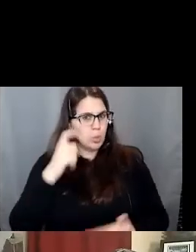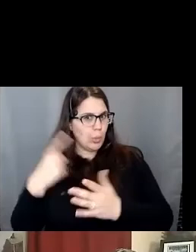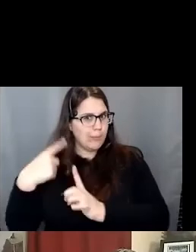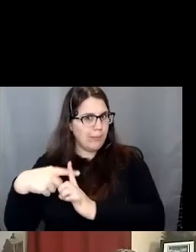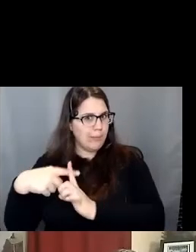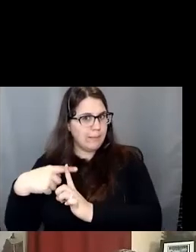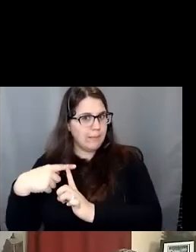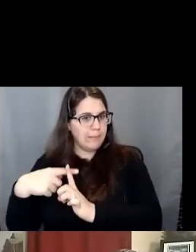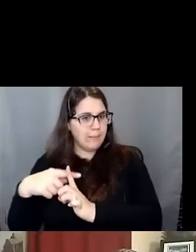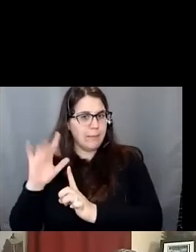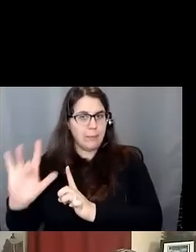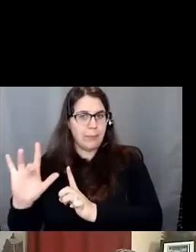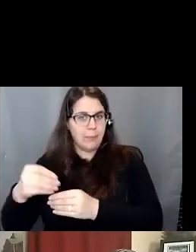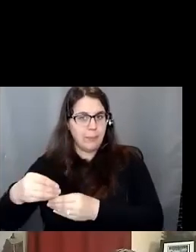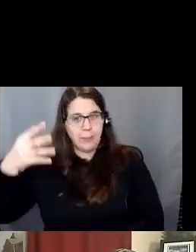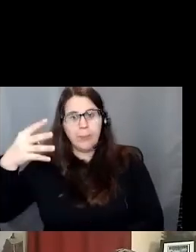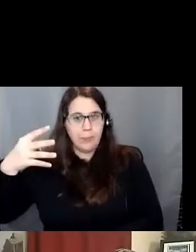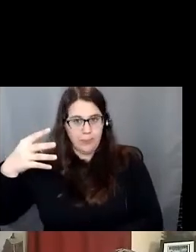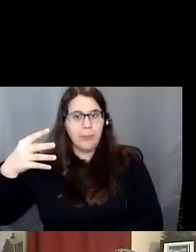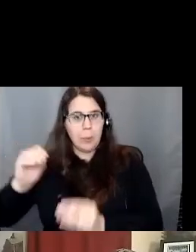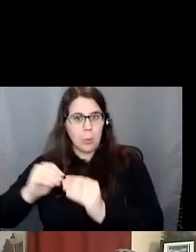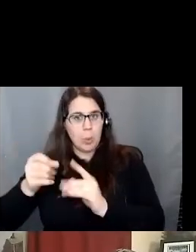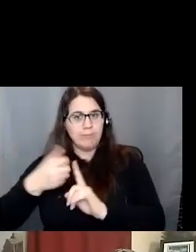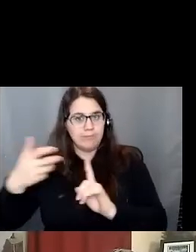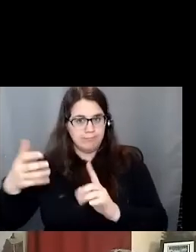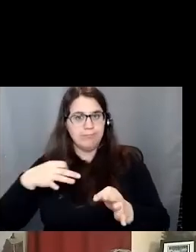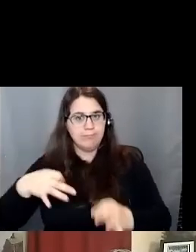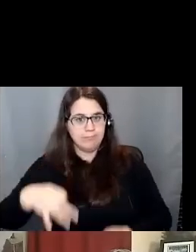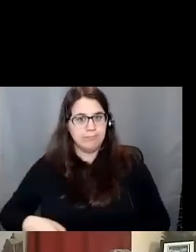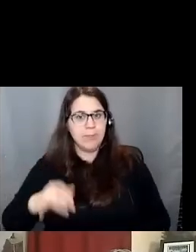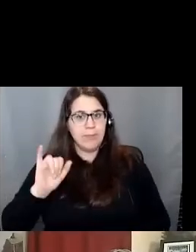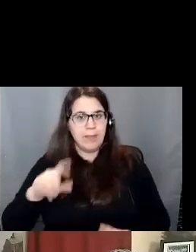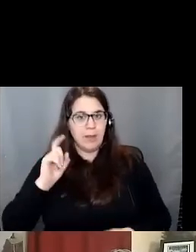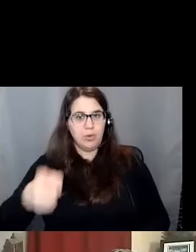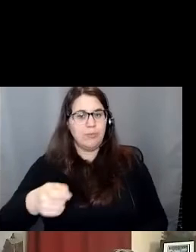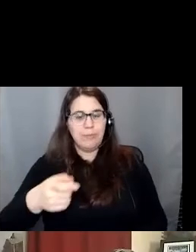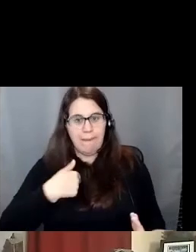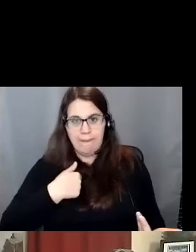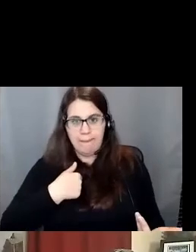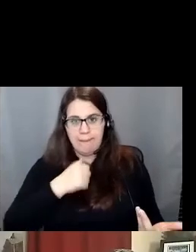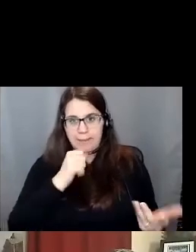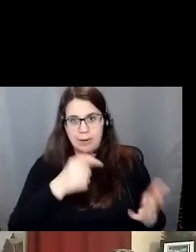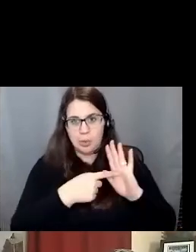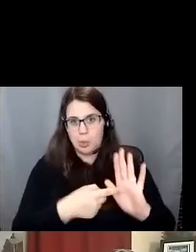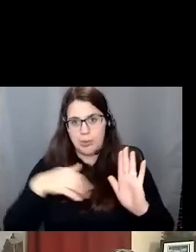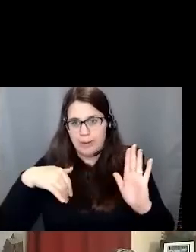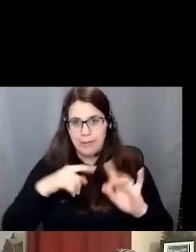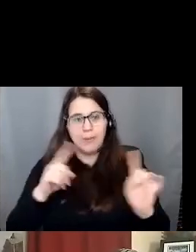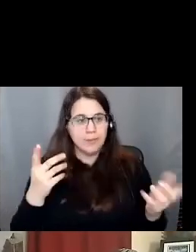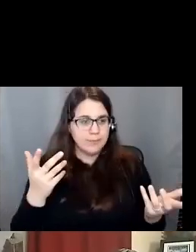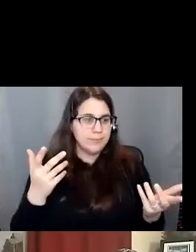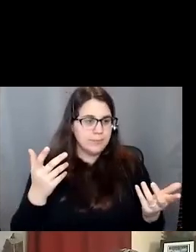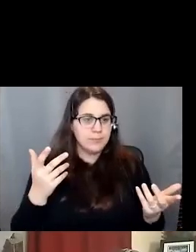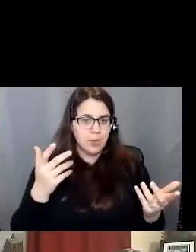if you clicked on that, it would expand the box and give you more detail about that contribution. I don't have that shown here, but it would give you